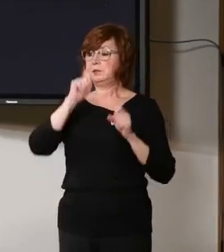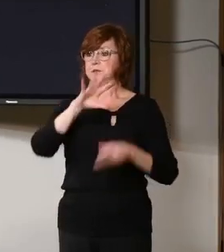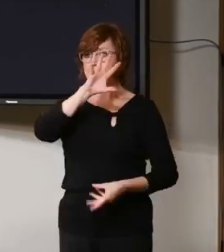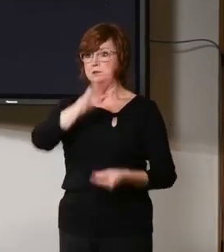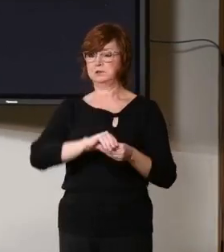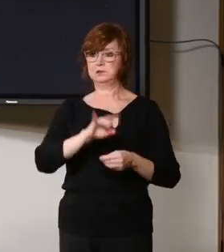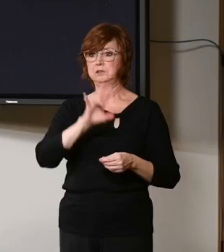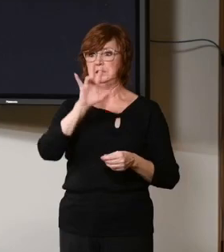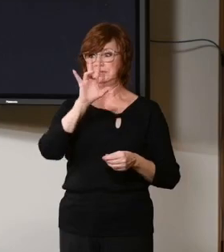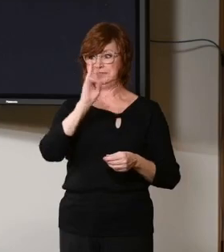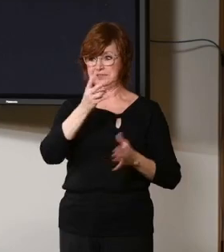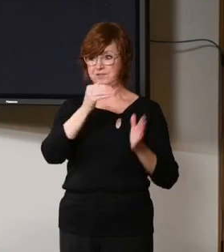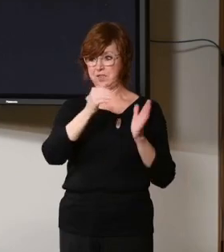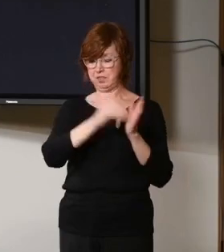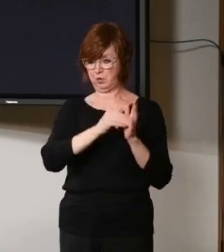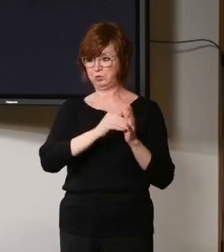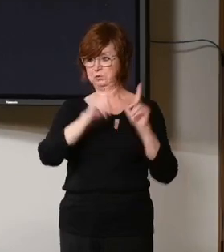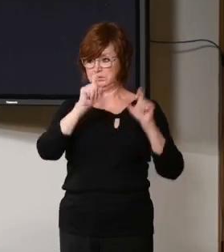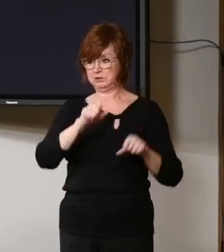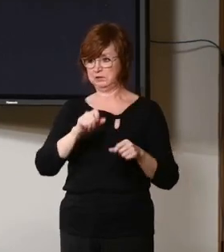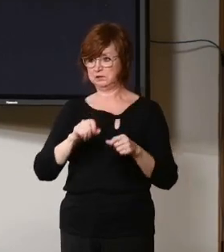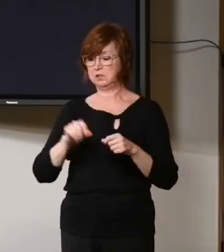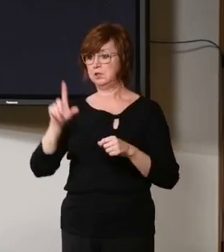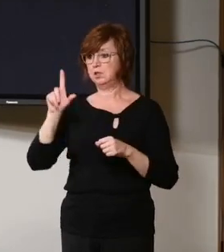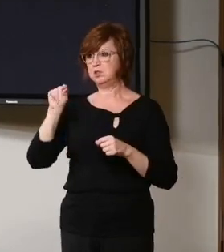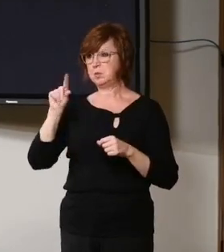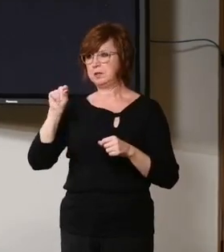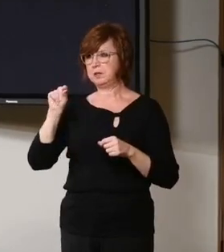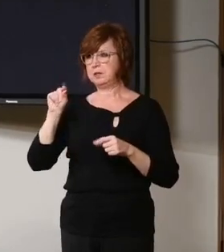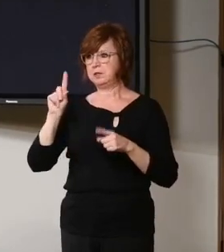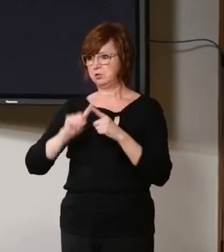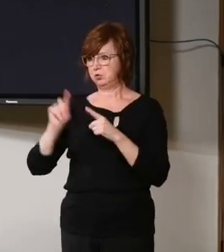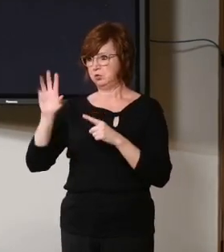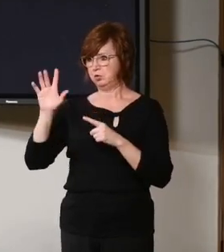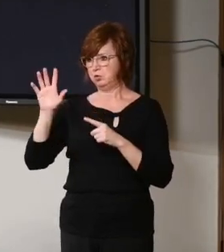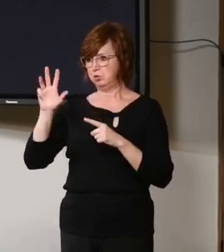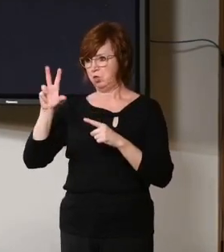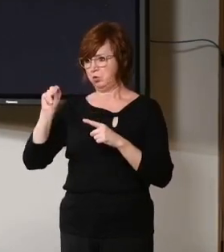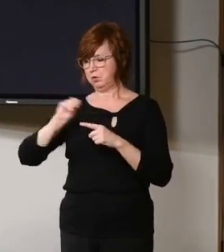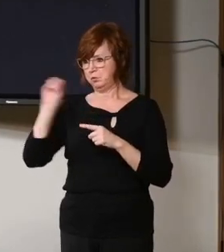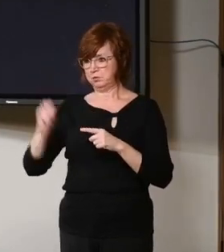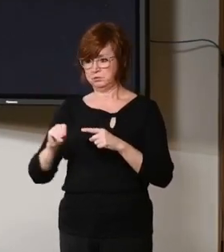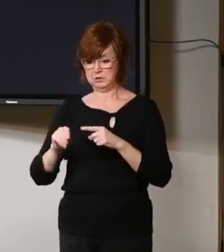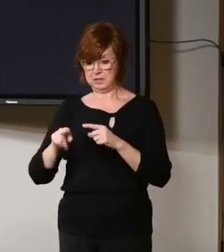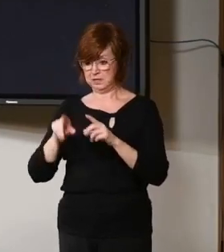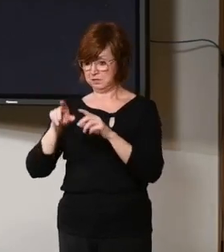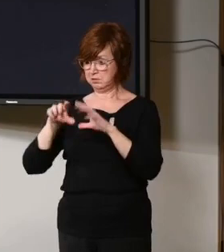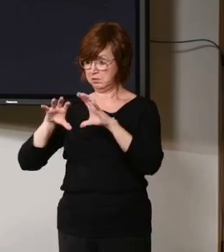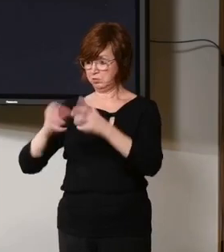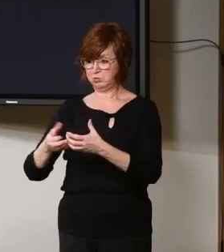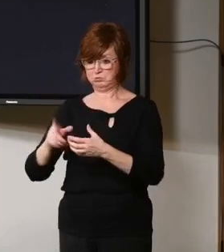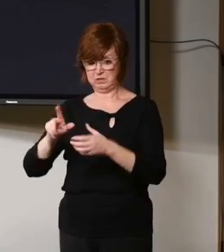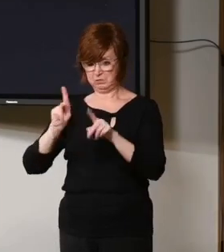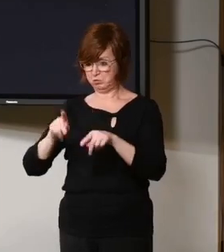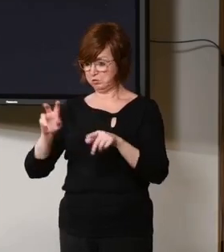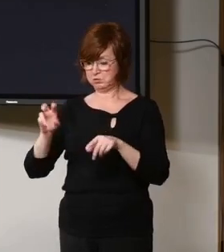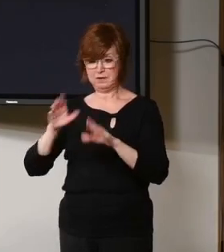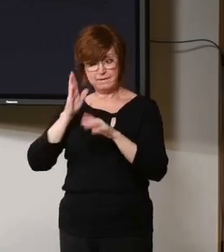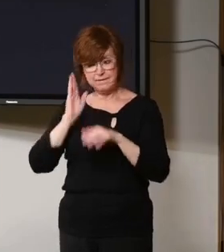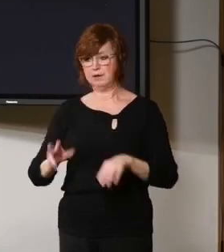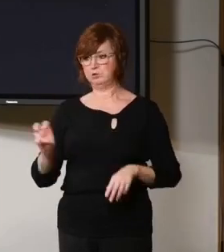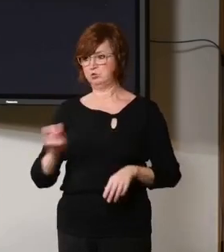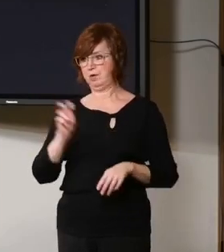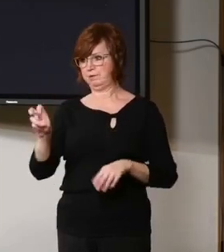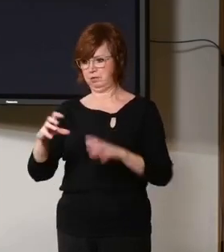or 30% were being done in people who had not traveled. So similar to other jurisdictions, that was a